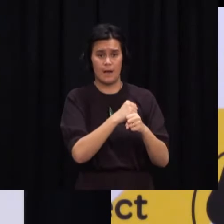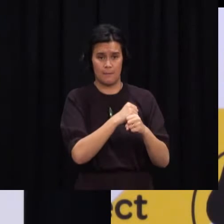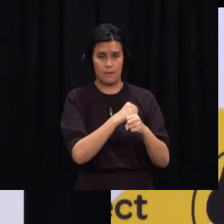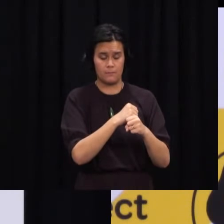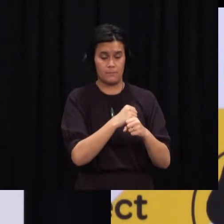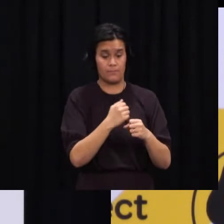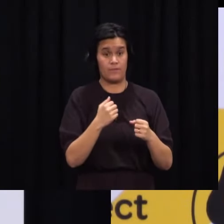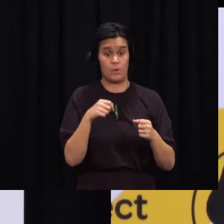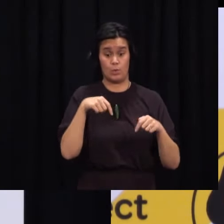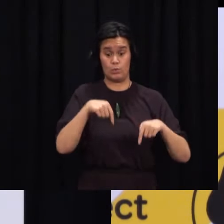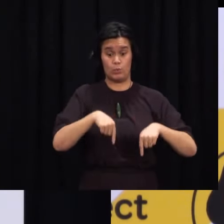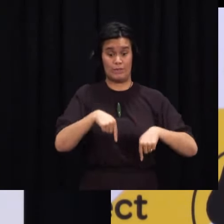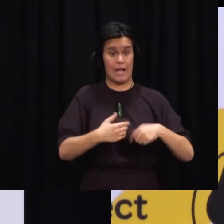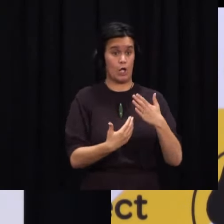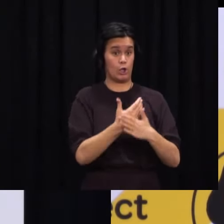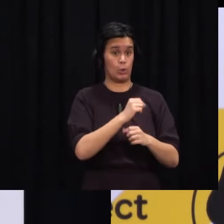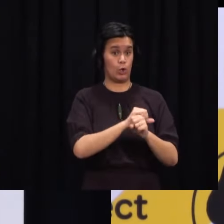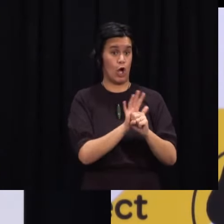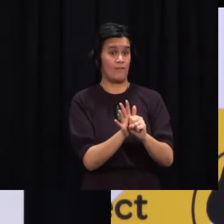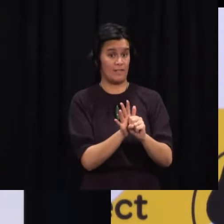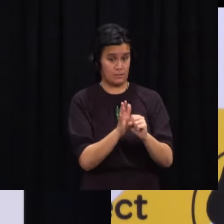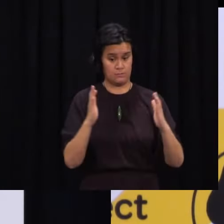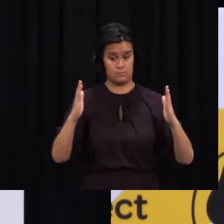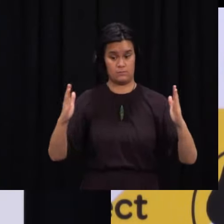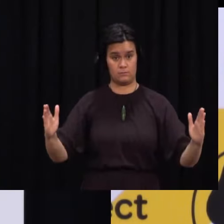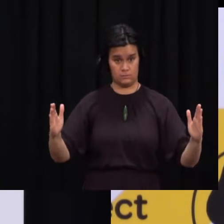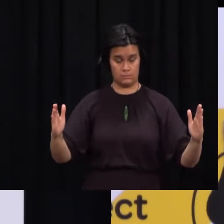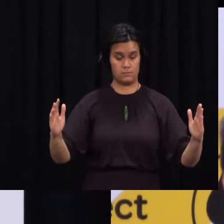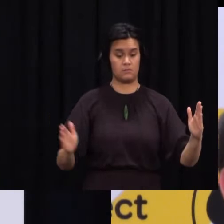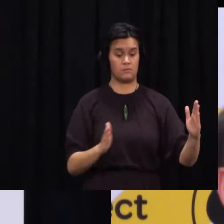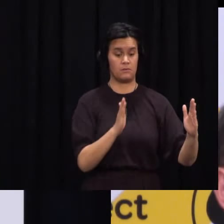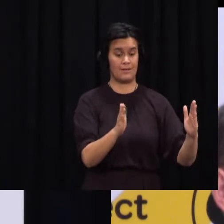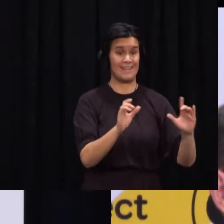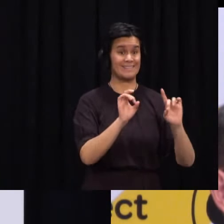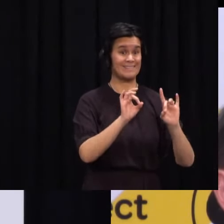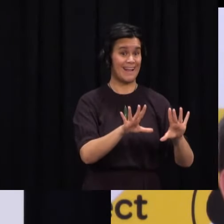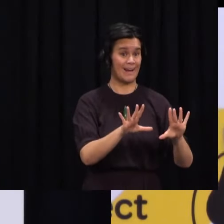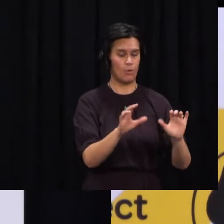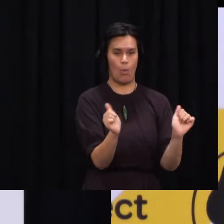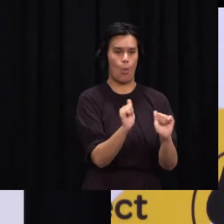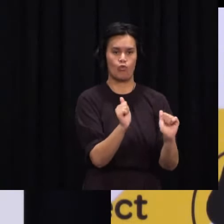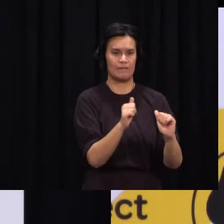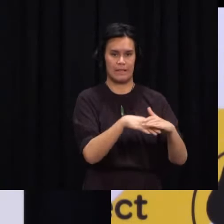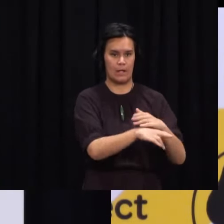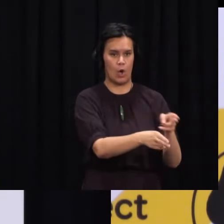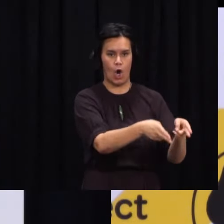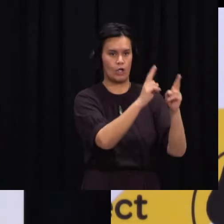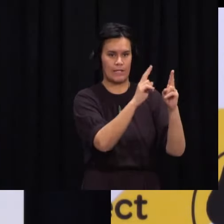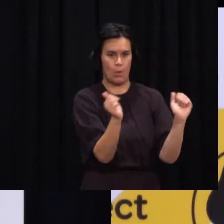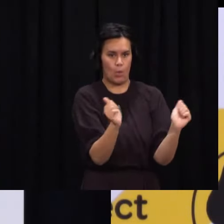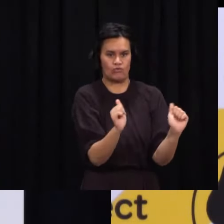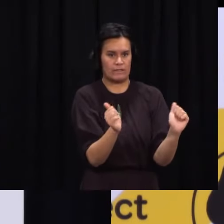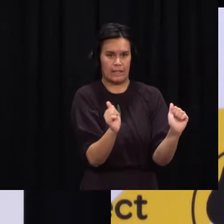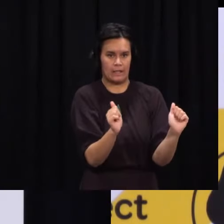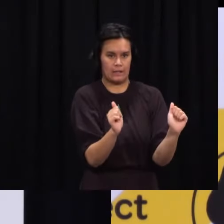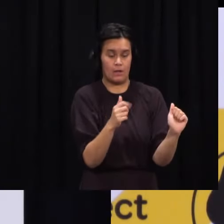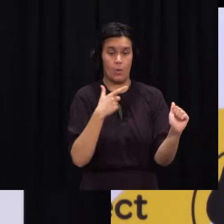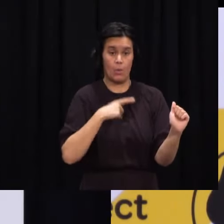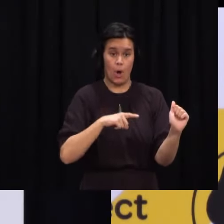are in today's number were already in an MIQ facility. So that's they were tested because they were symptomatic or it was their day 12